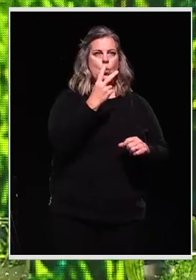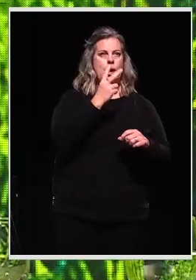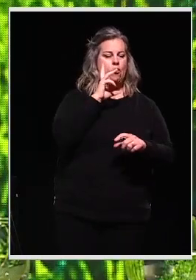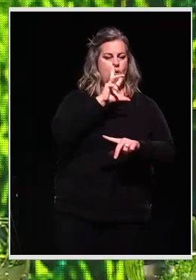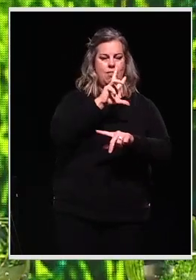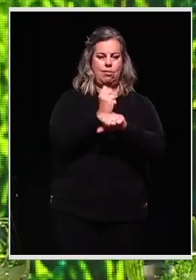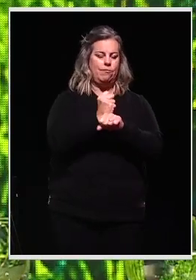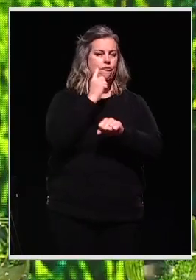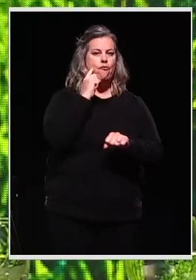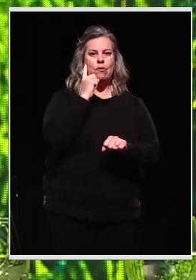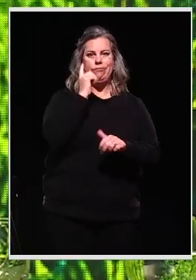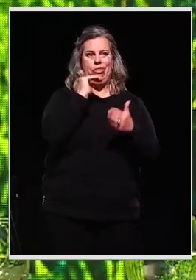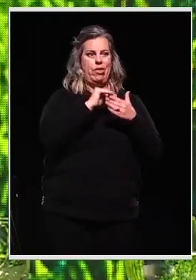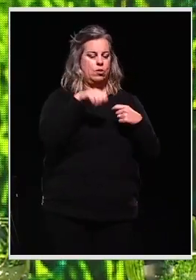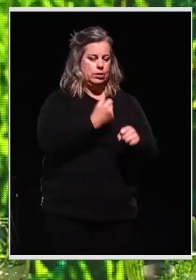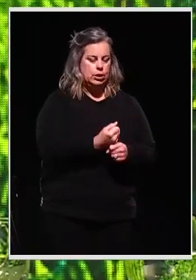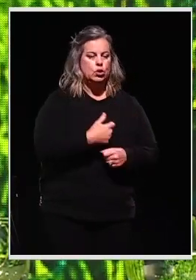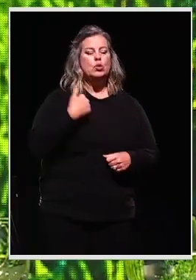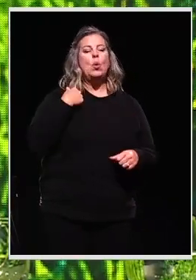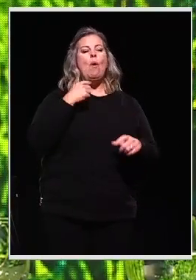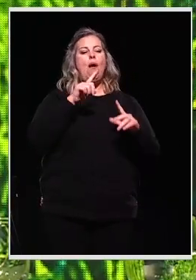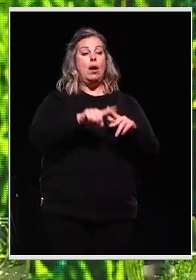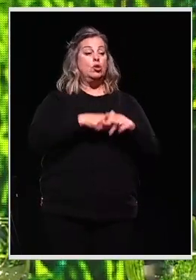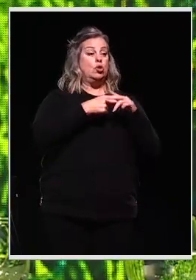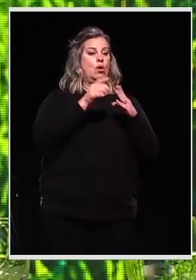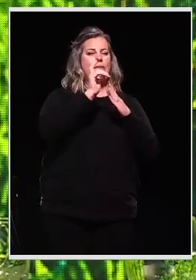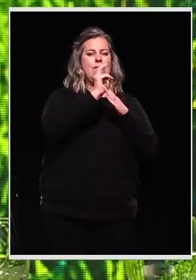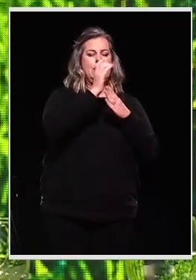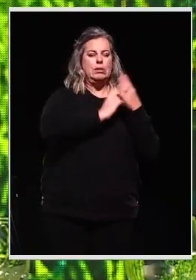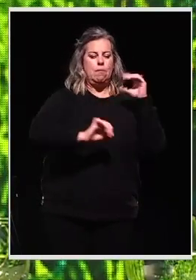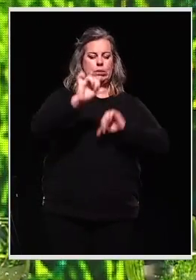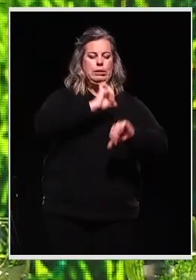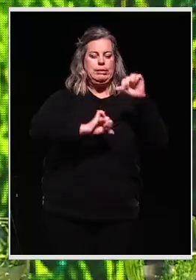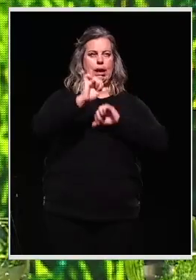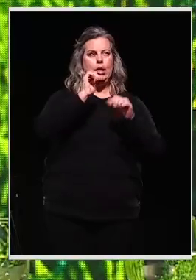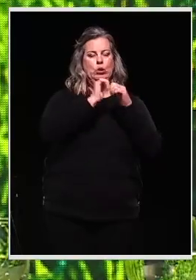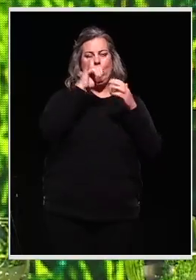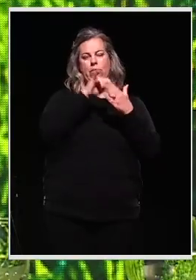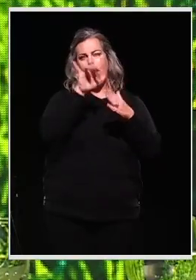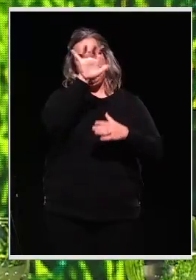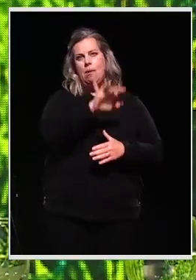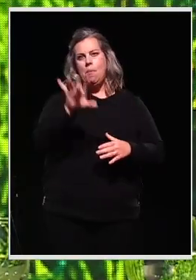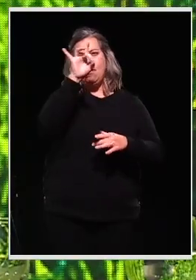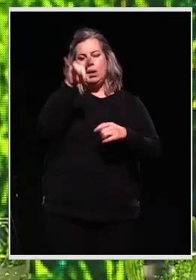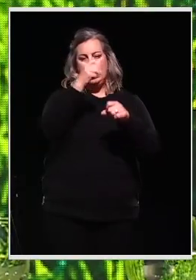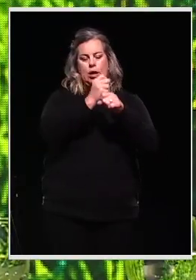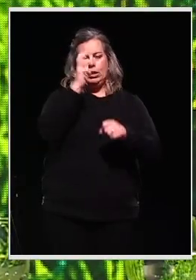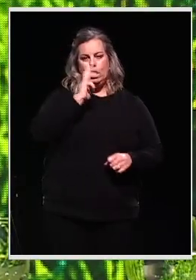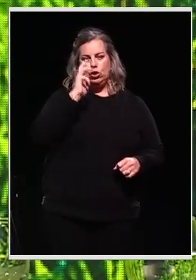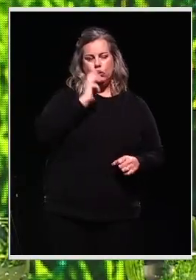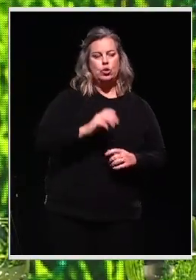years. And I started leading some science on this technology maybe 8 years ago, before many people were kind of looking into